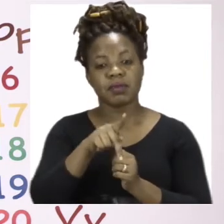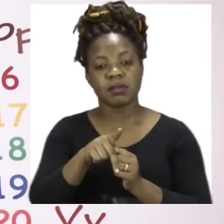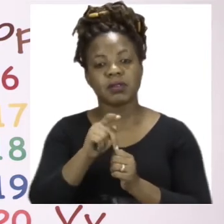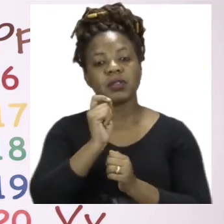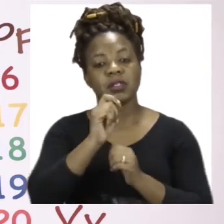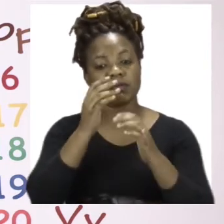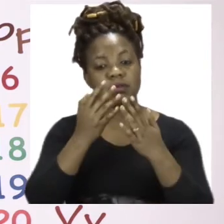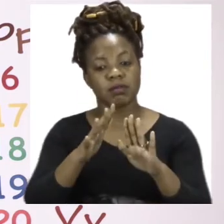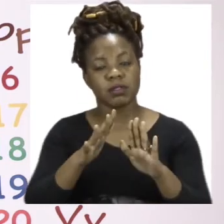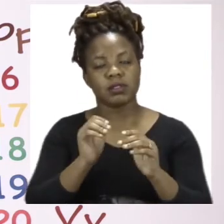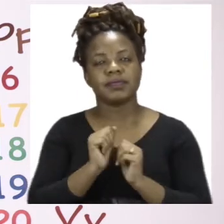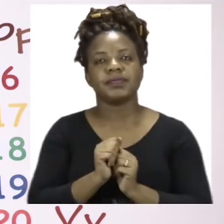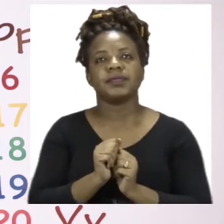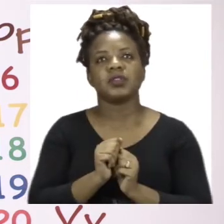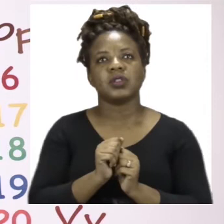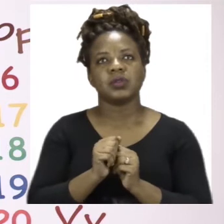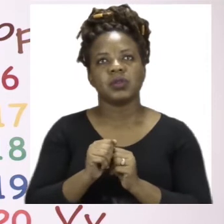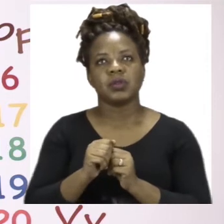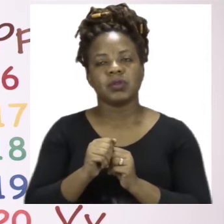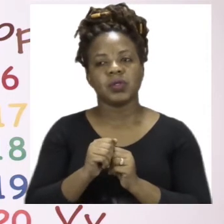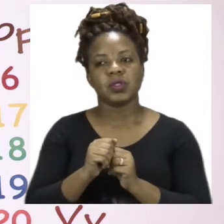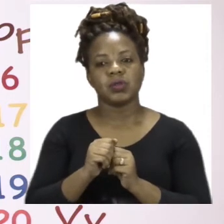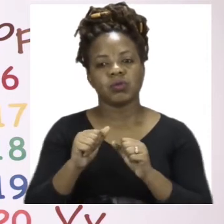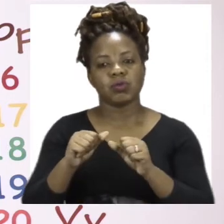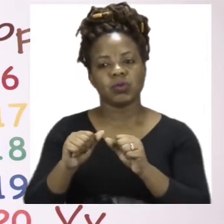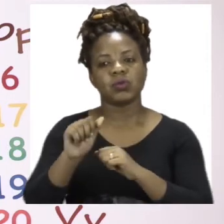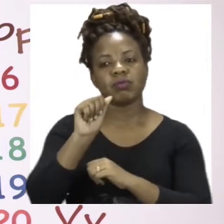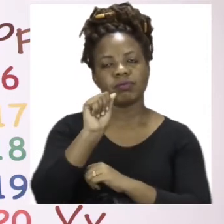word paper, P, and then we say A,